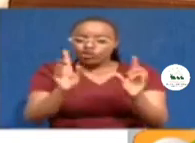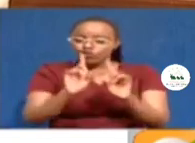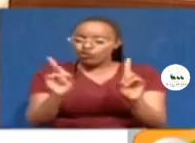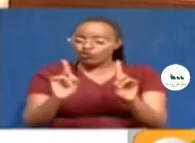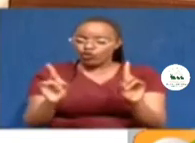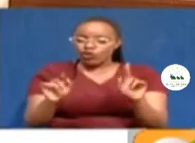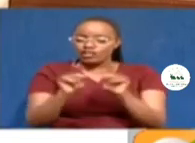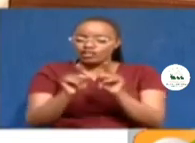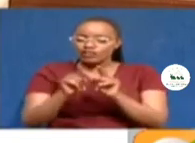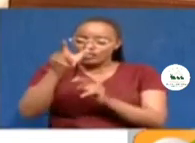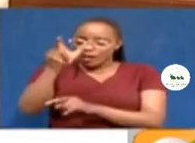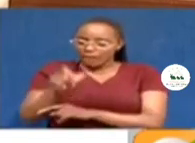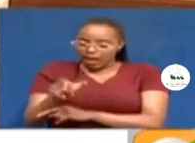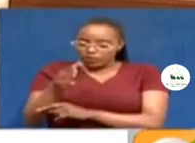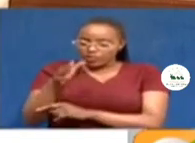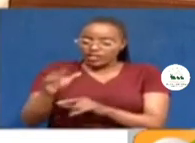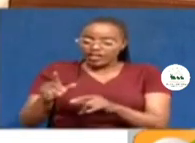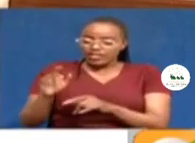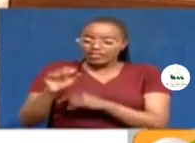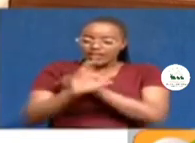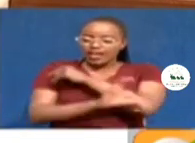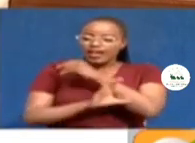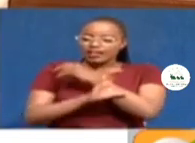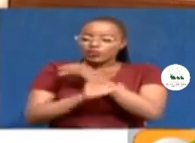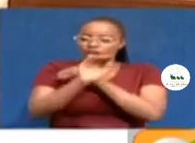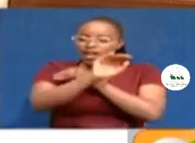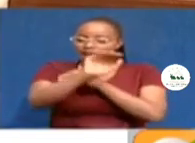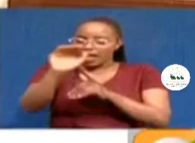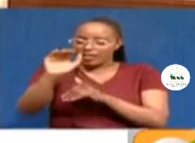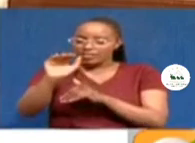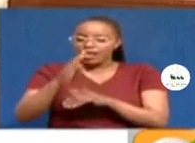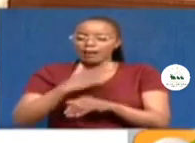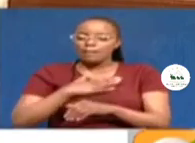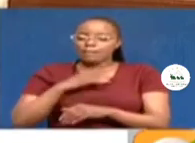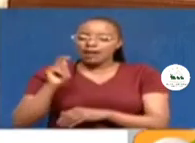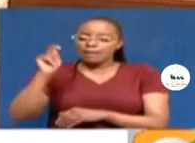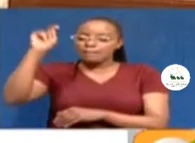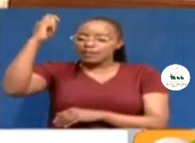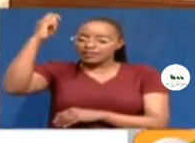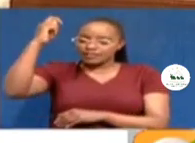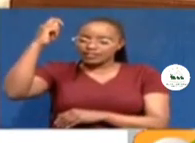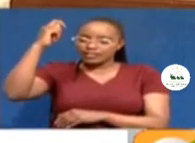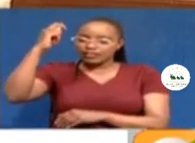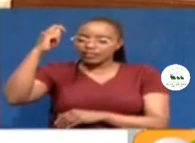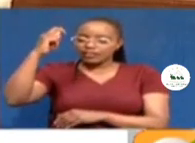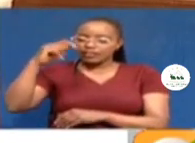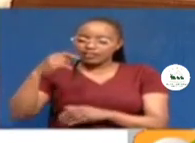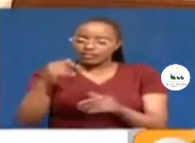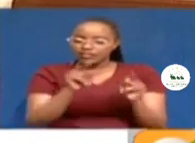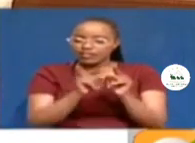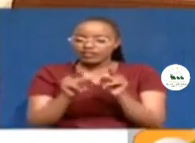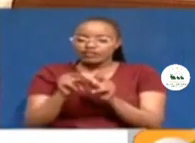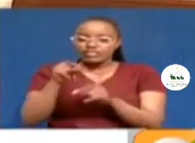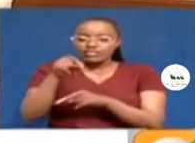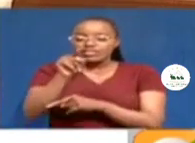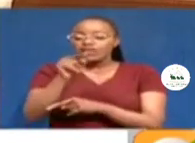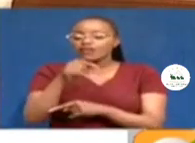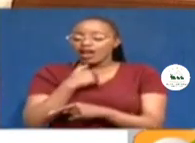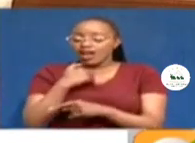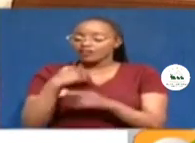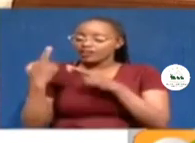As a citizen of this country, what I'm asking of my president, the buck stops at